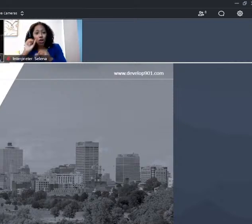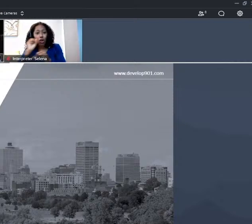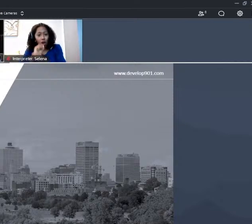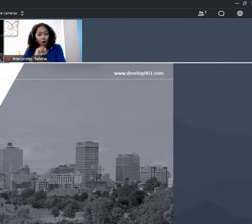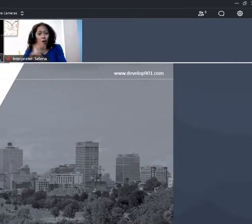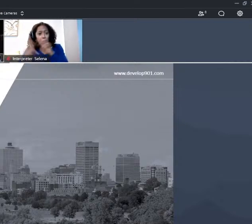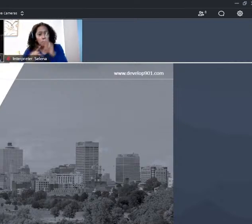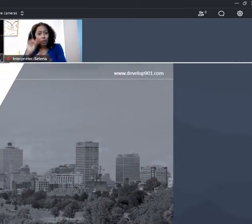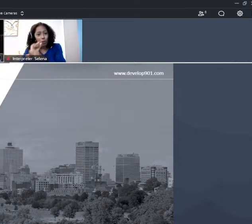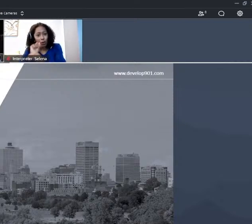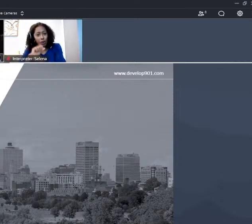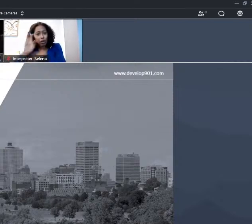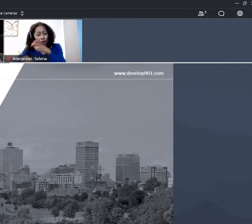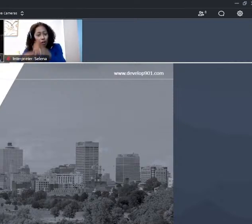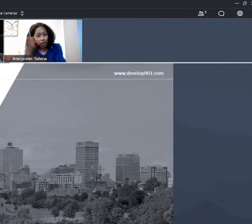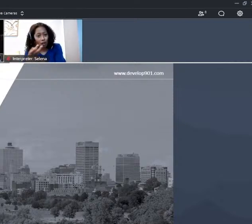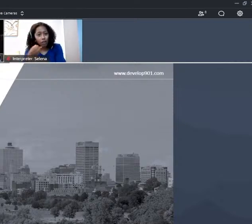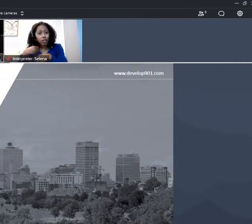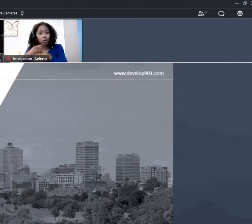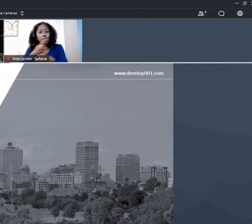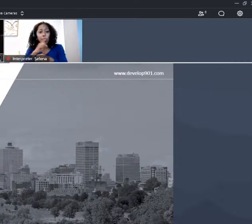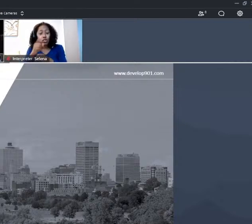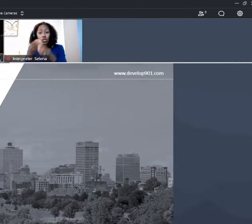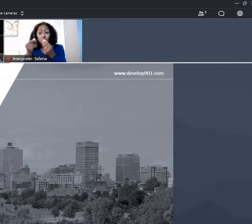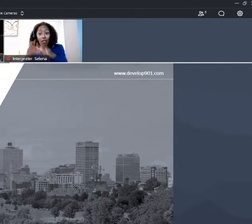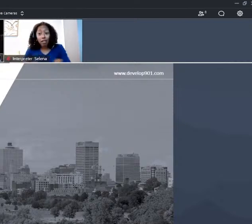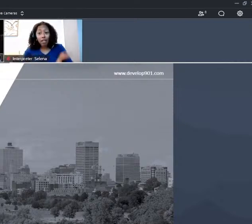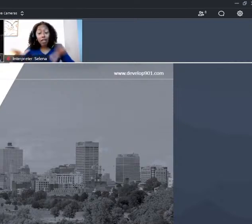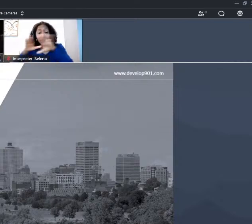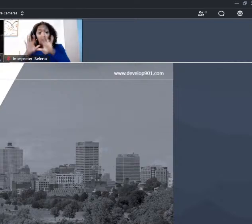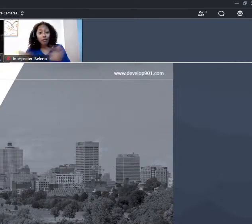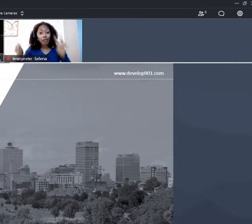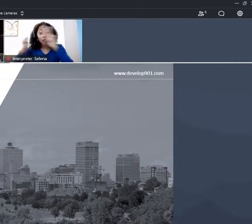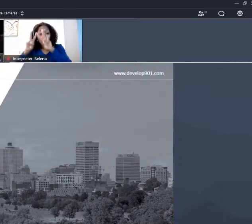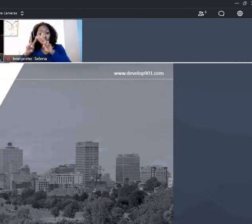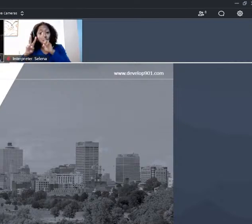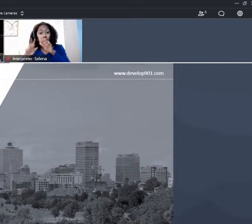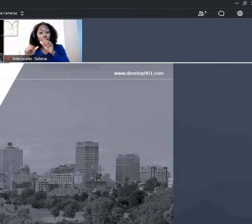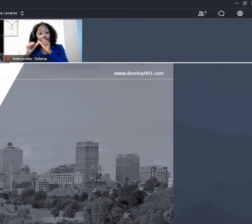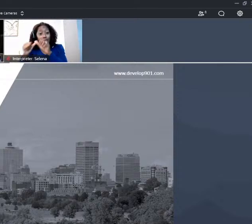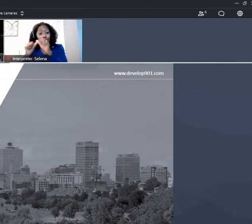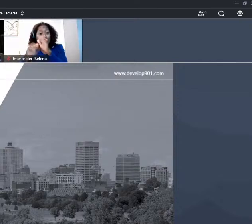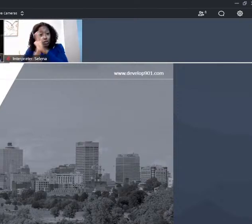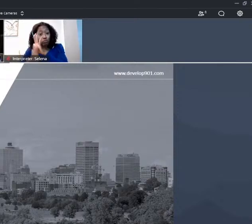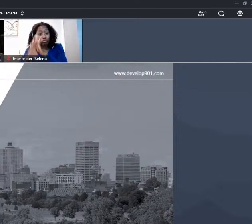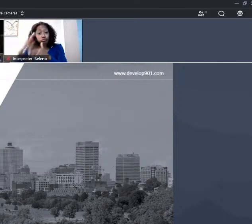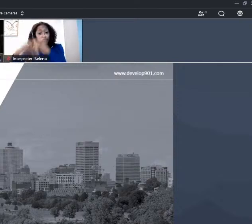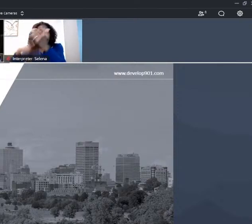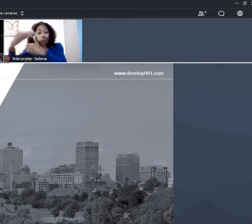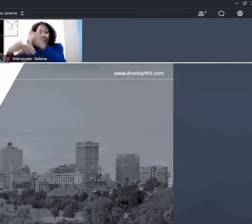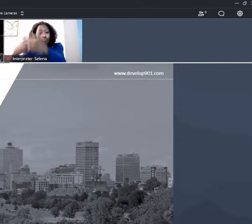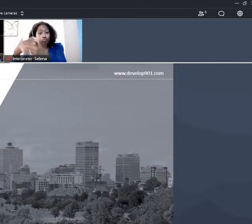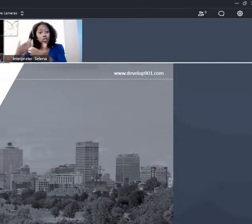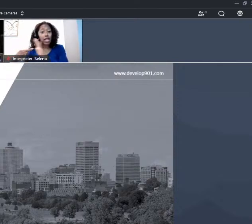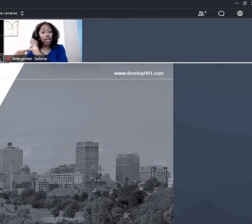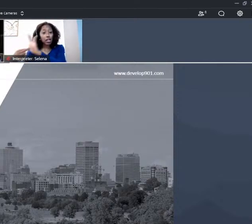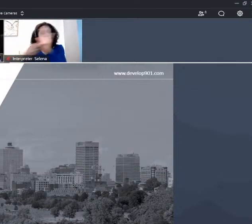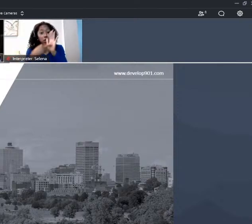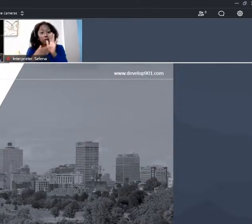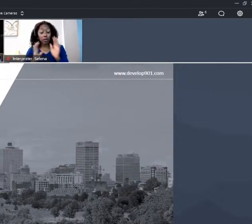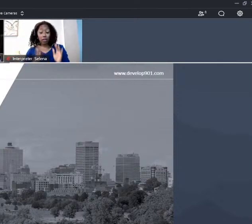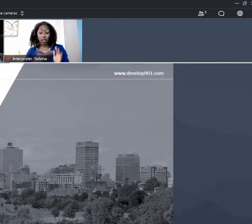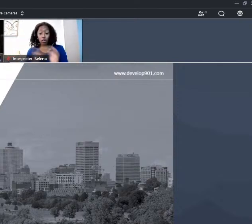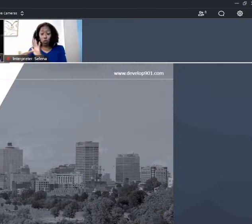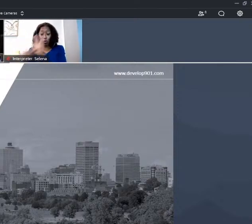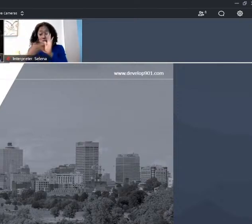who want to make sure that their property values and the things that they want to see in the community is moving forward. And as that representative, that's what I am